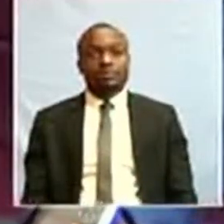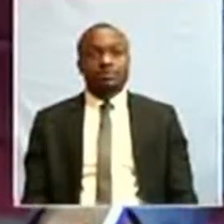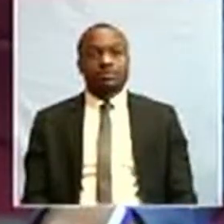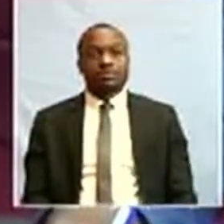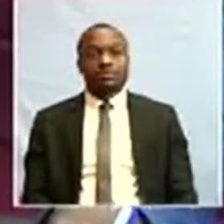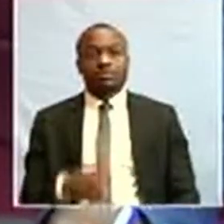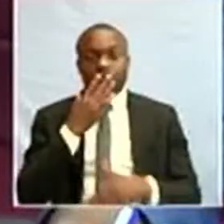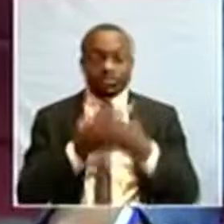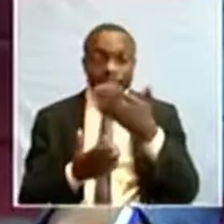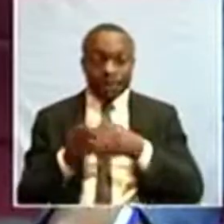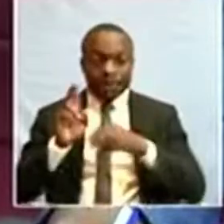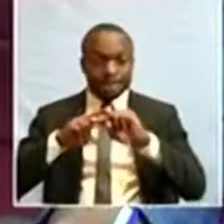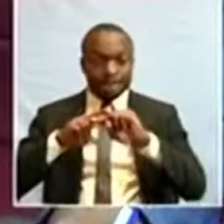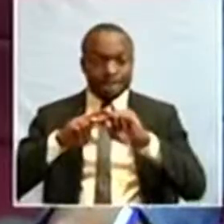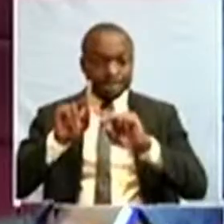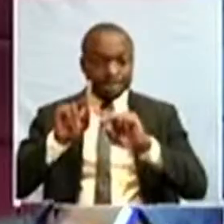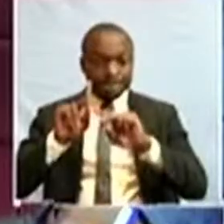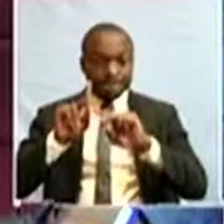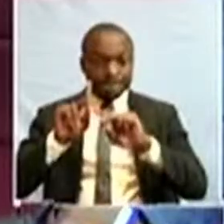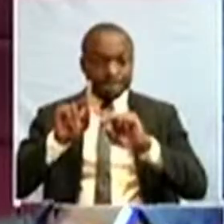Good morning, Chair. Good morning, Honorable.